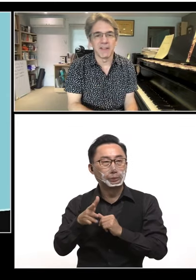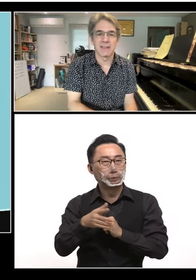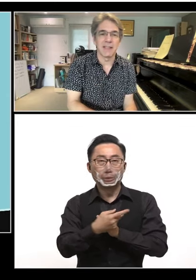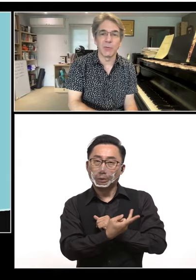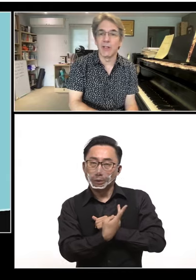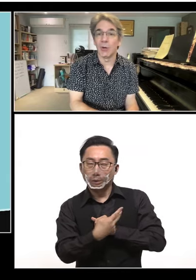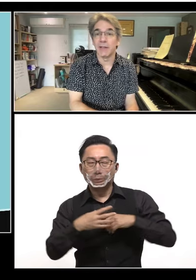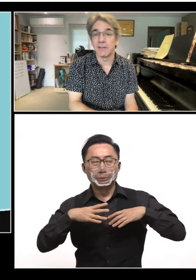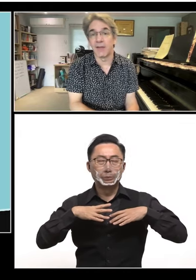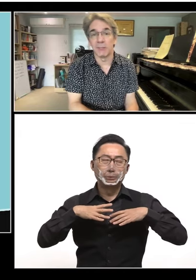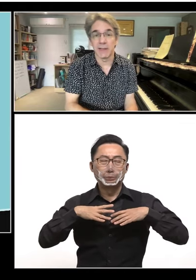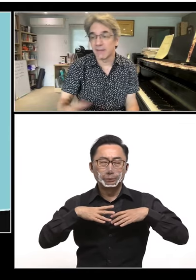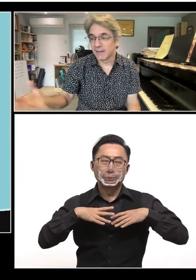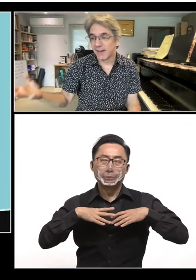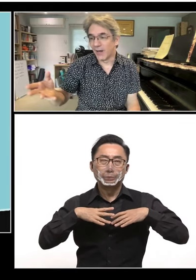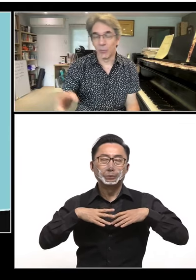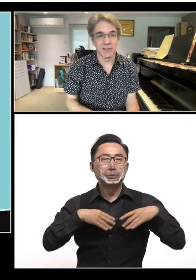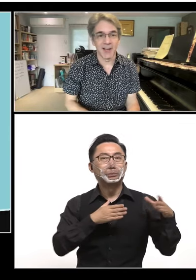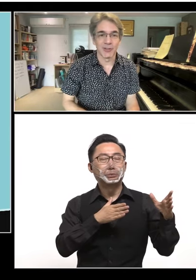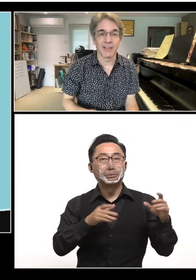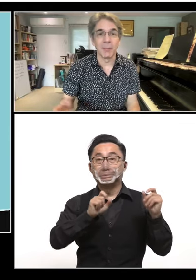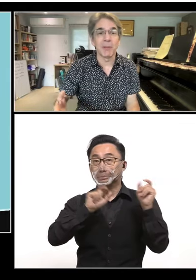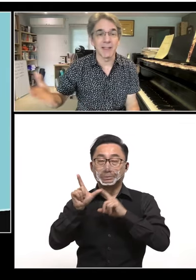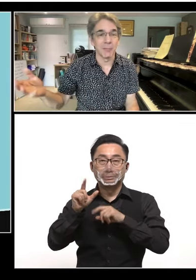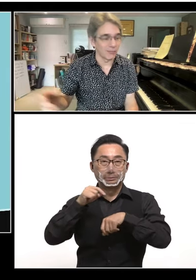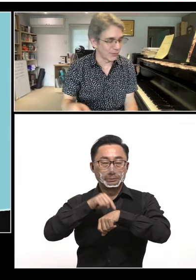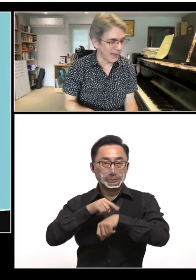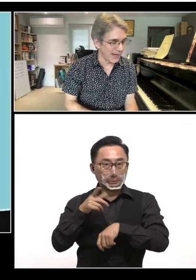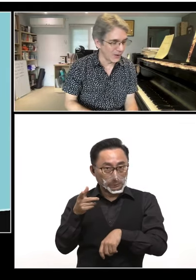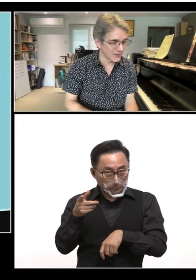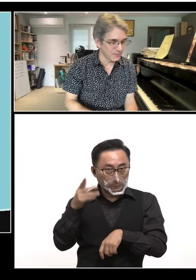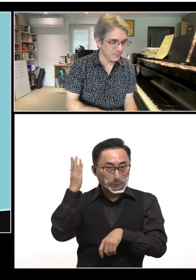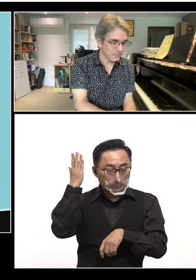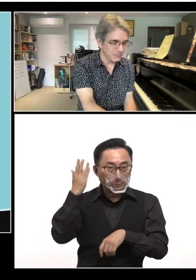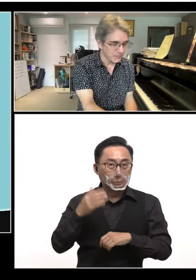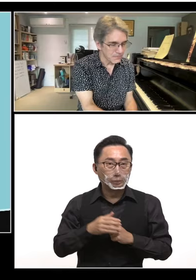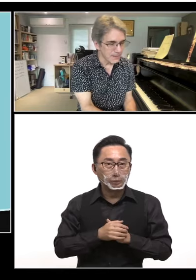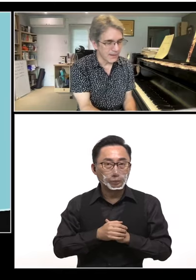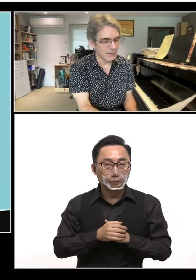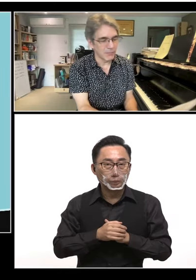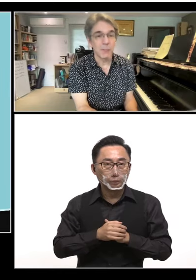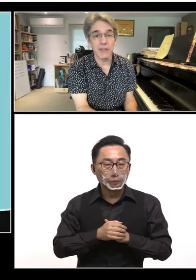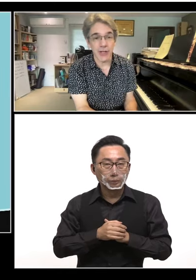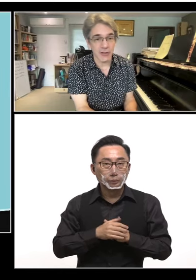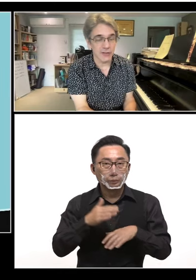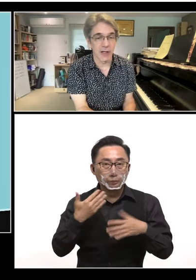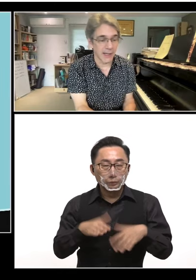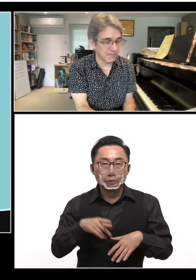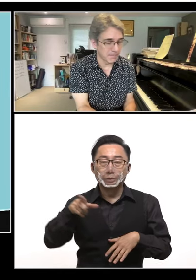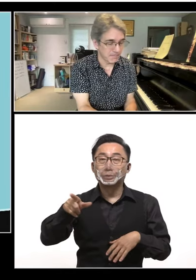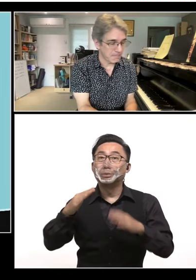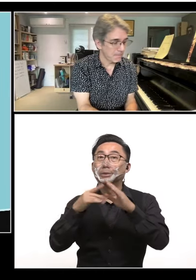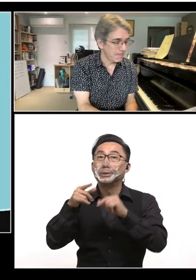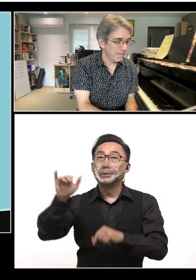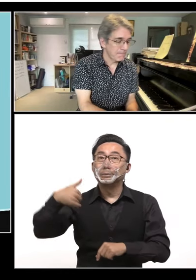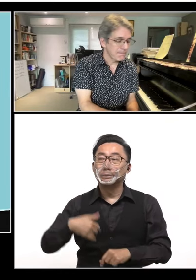and the next thing we know it, his family was there to come pick him up from my house. Please change the slide.